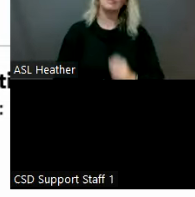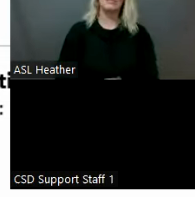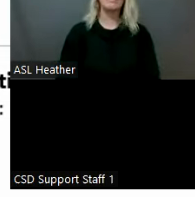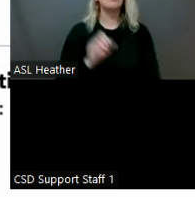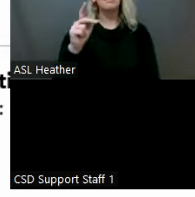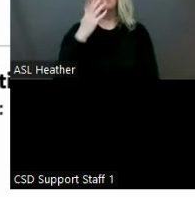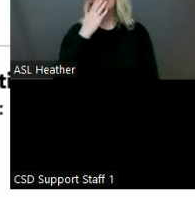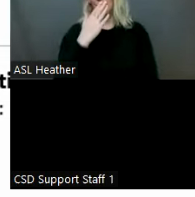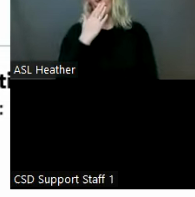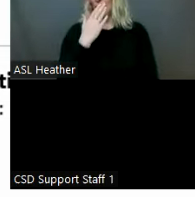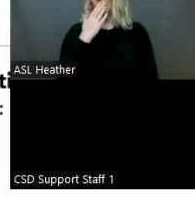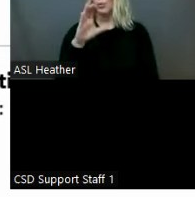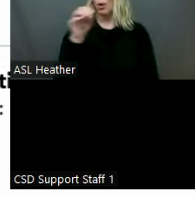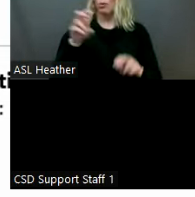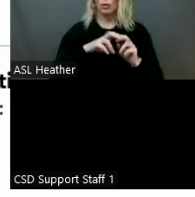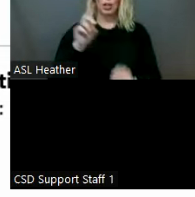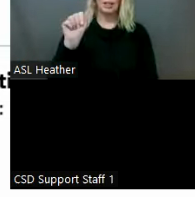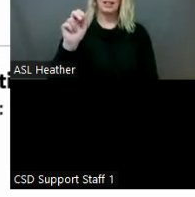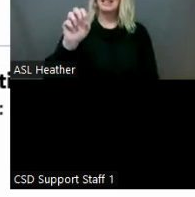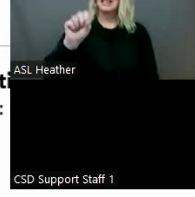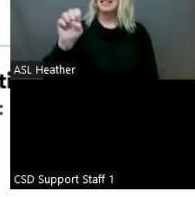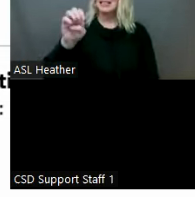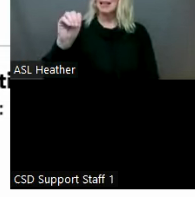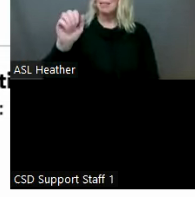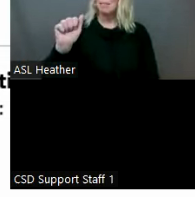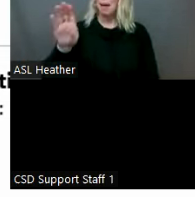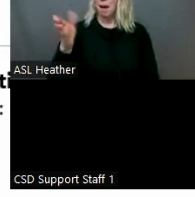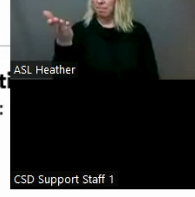Thank you, Co-Chair Dan. Commissioner Seema.